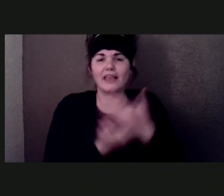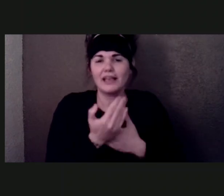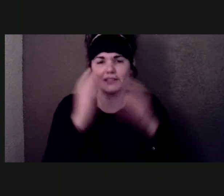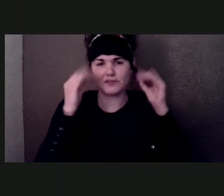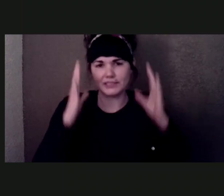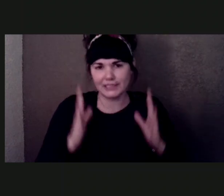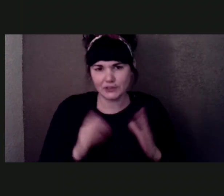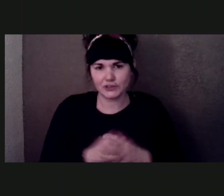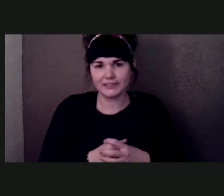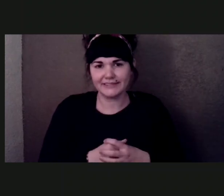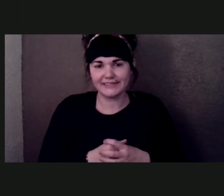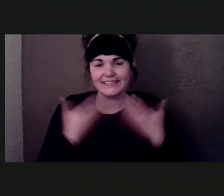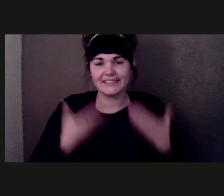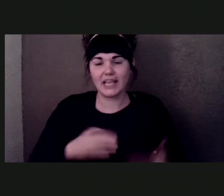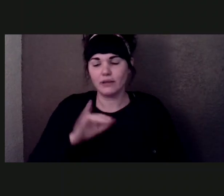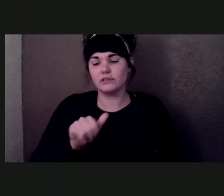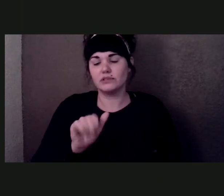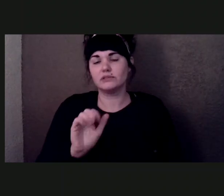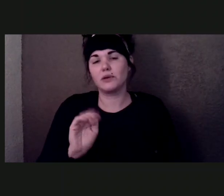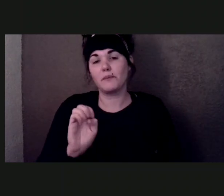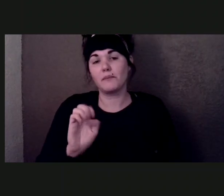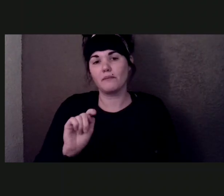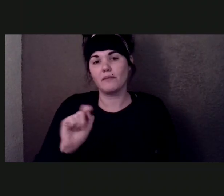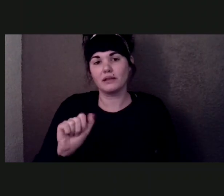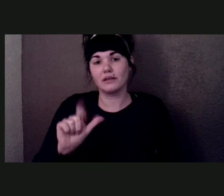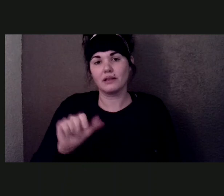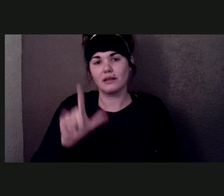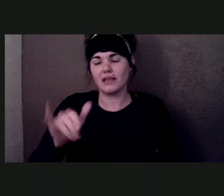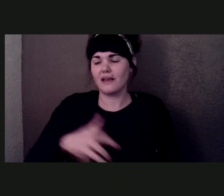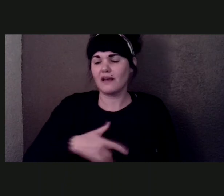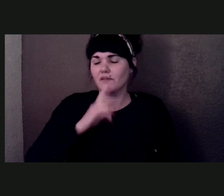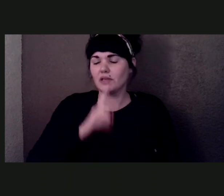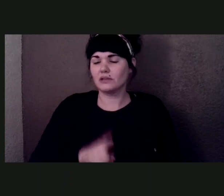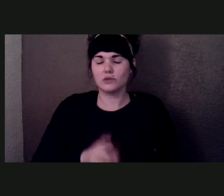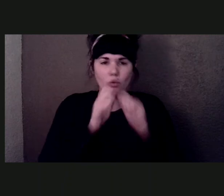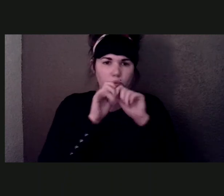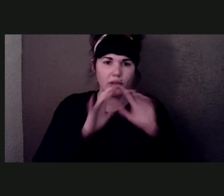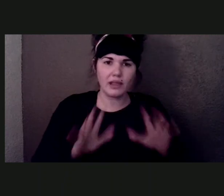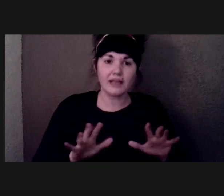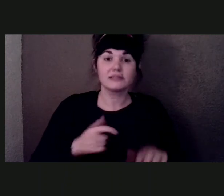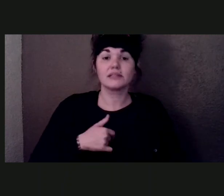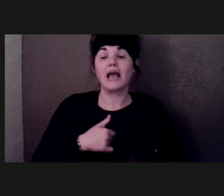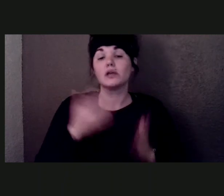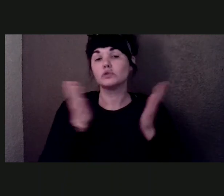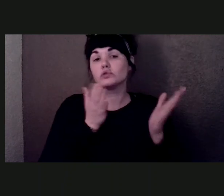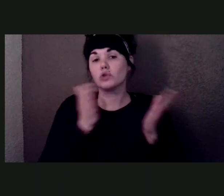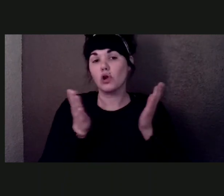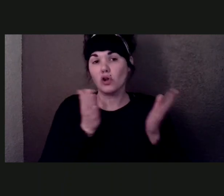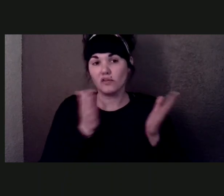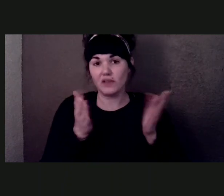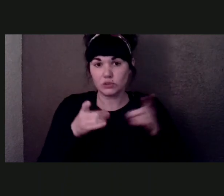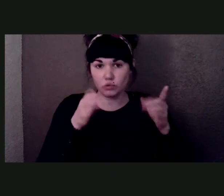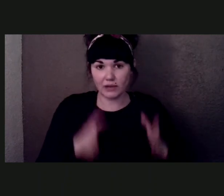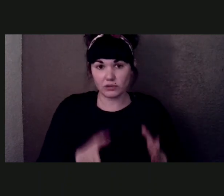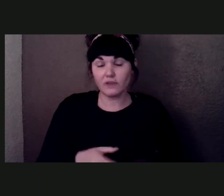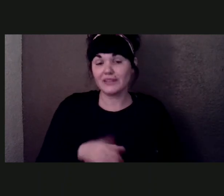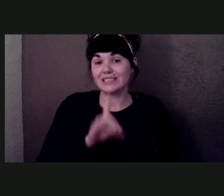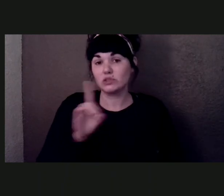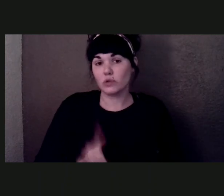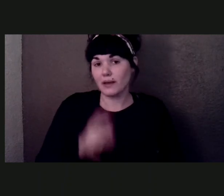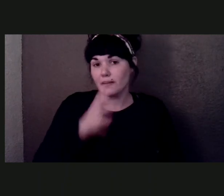and I am just so blessed to serve as the CEO of the Detroit Parent Network. And so I would like for us to think about something